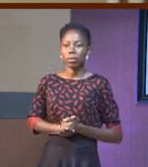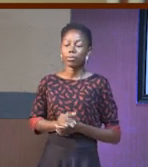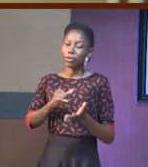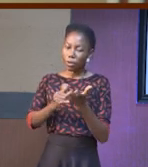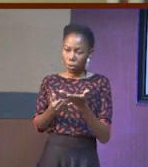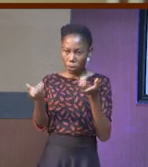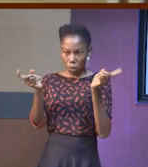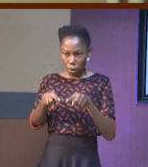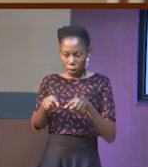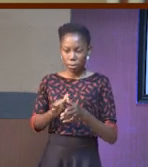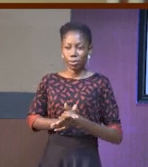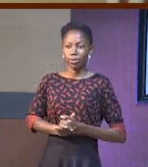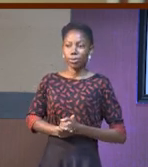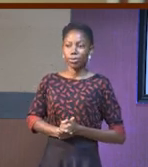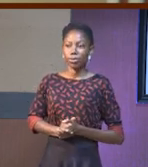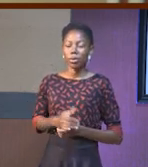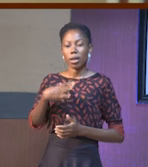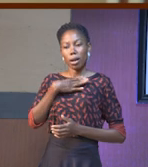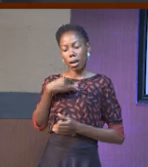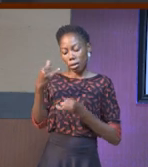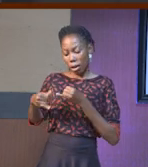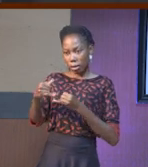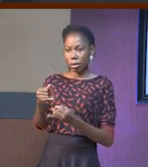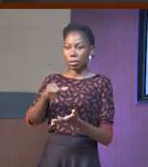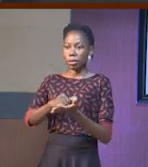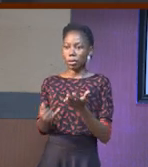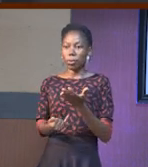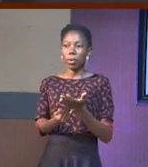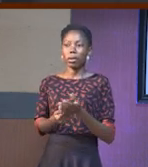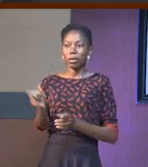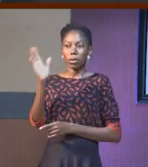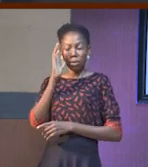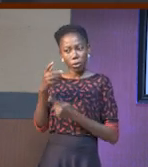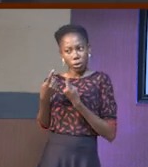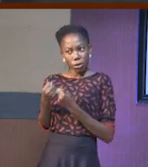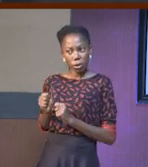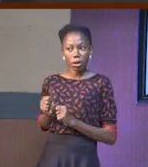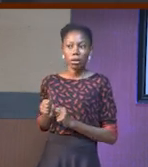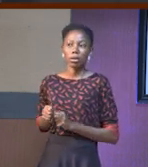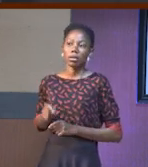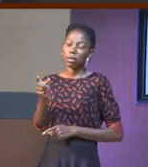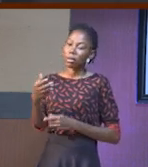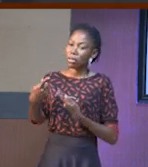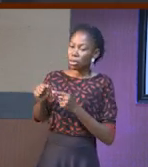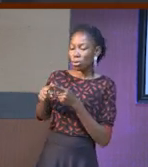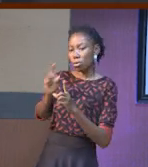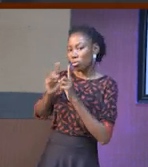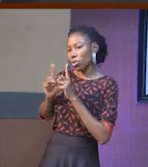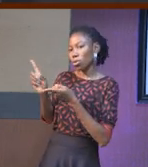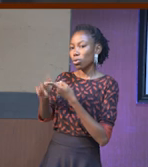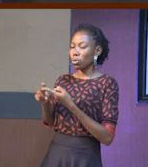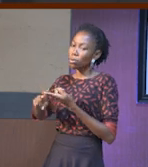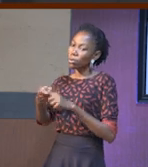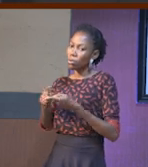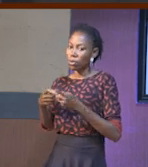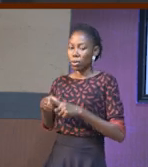January when? Like ending of January. I will try and... I've been trying to talk to people already, but it